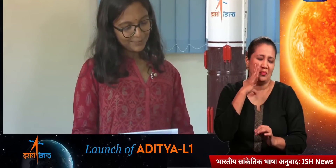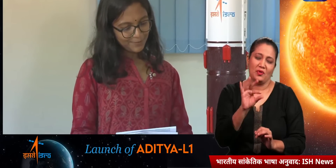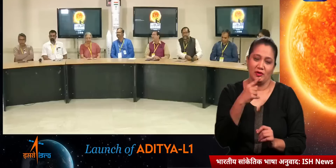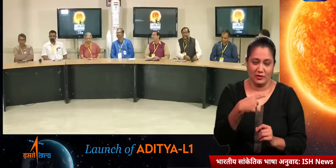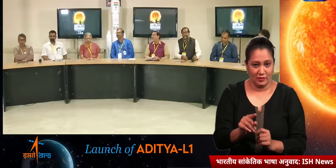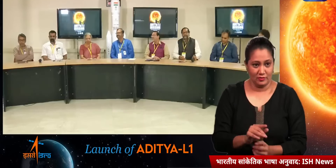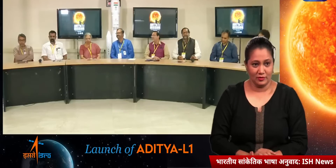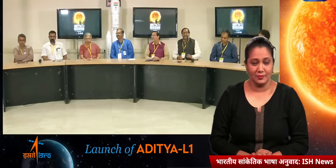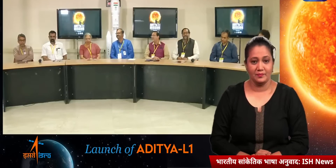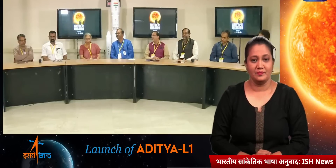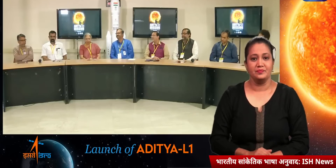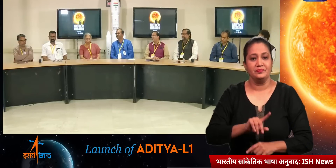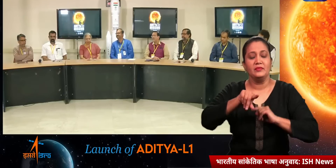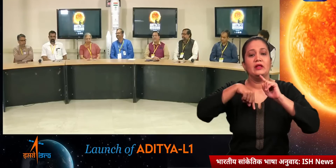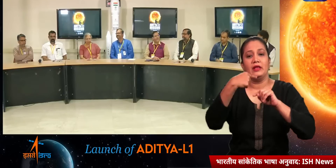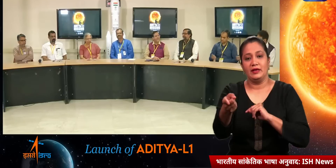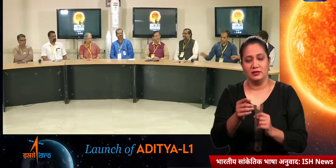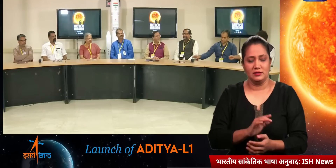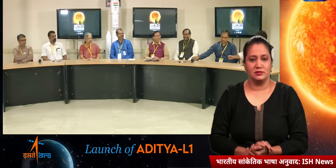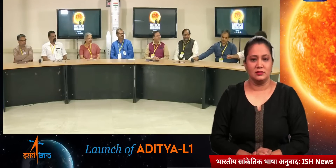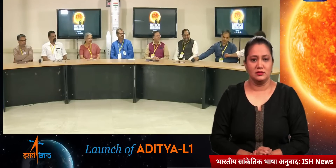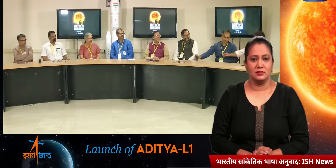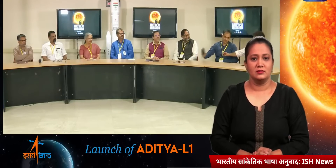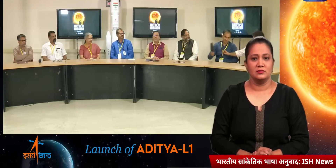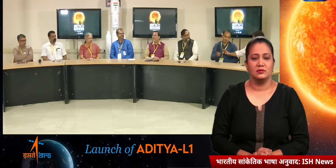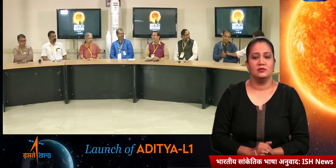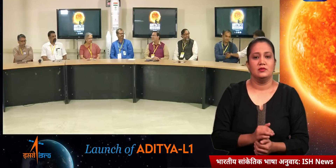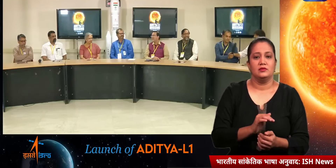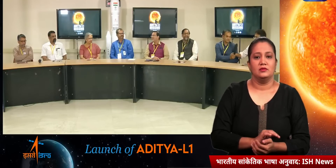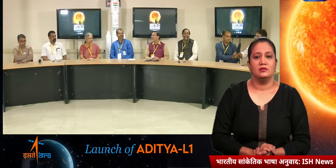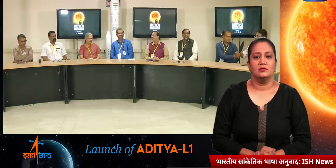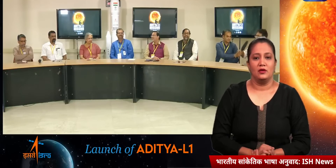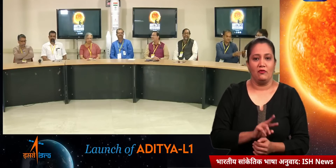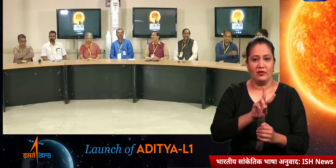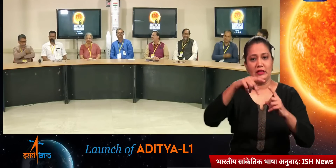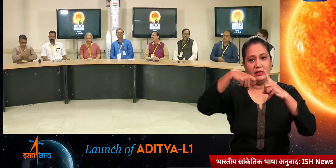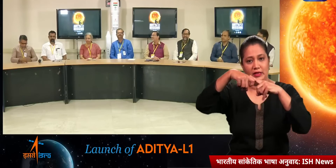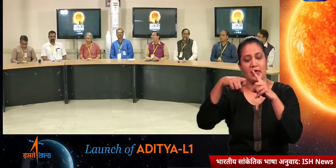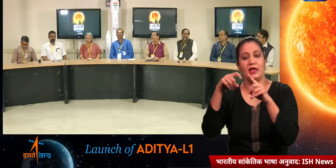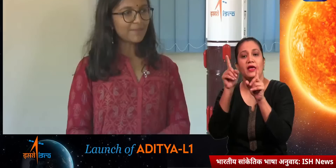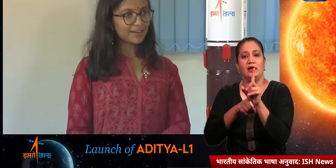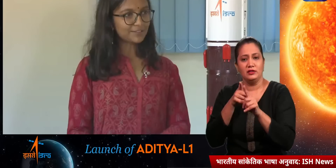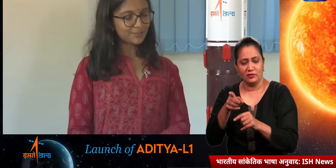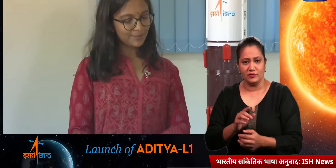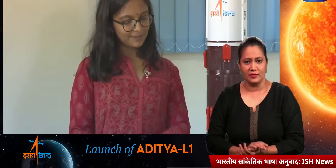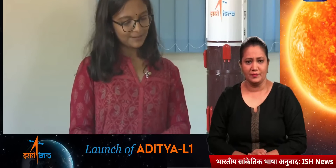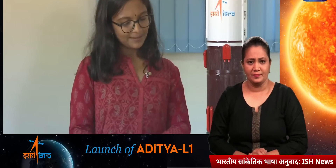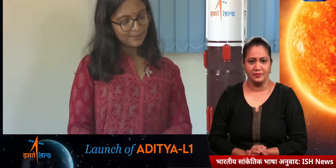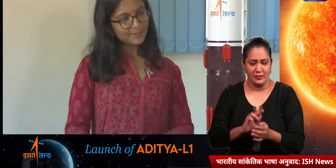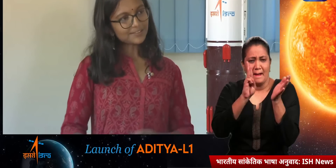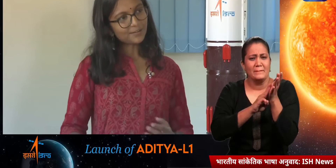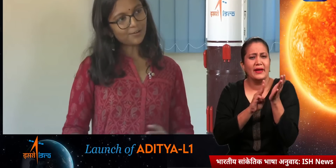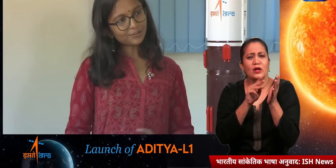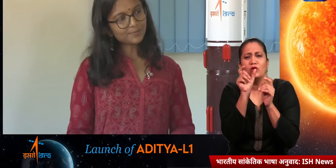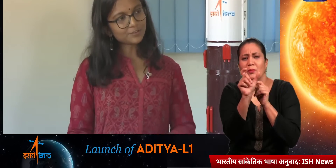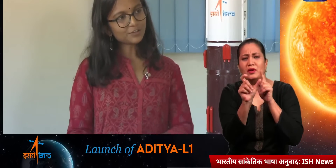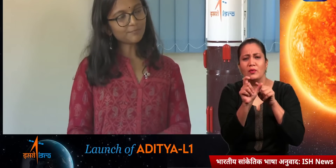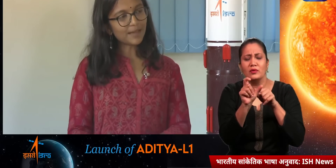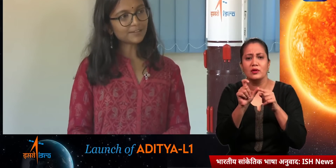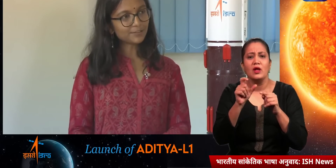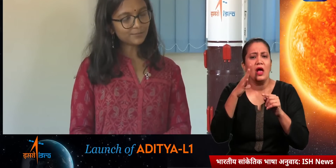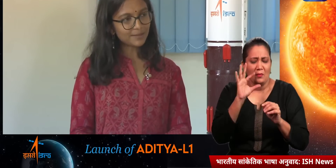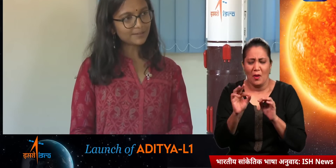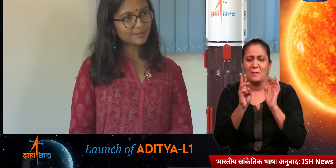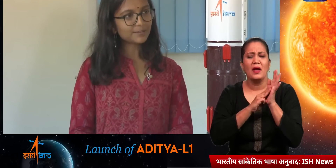And now we move on to Dr. Vipin K. Yadav. So you're in charge of the magnetometer. What is the contribution